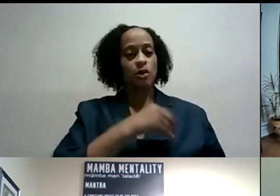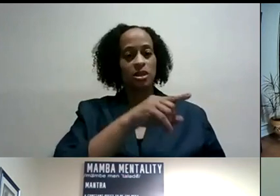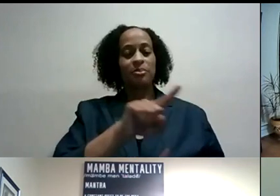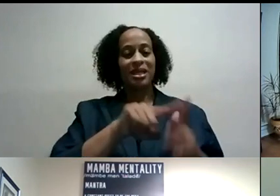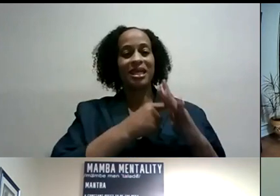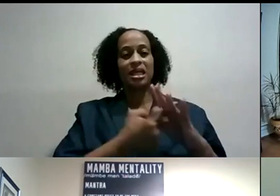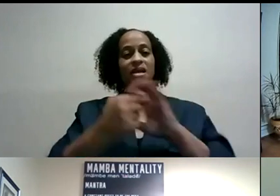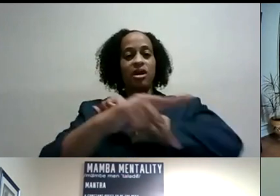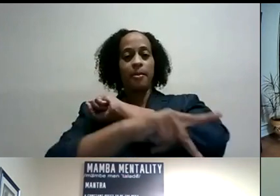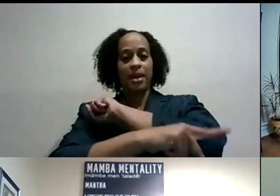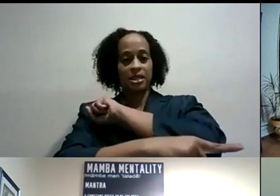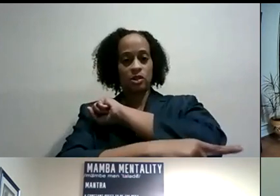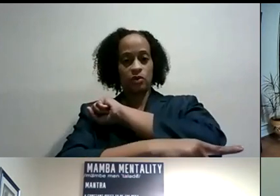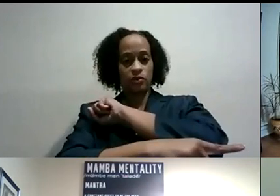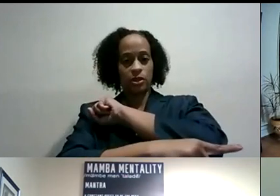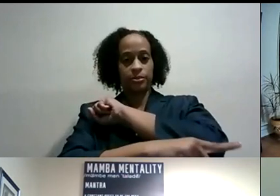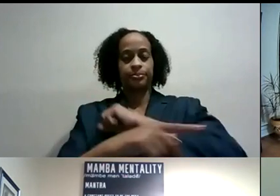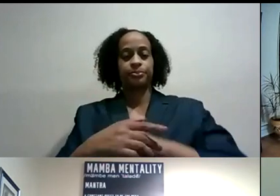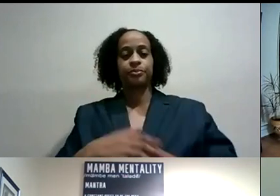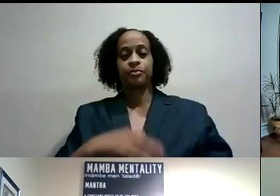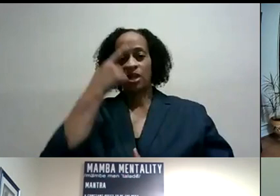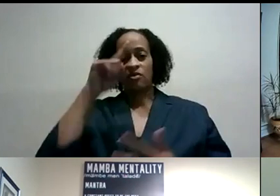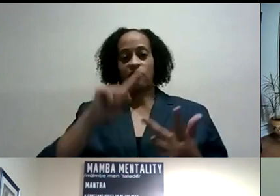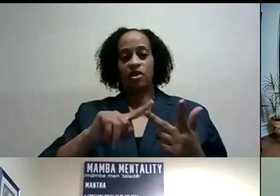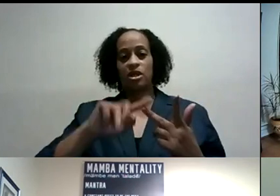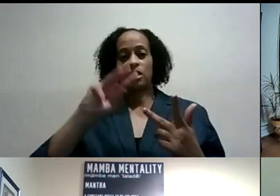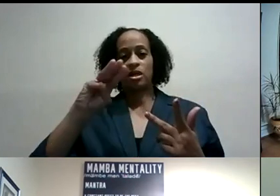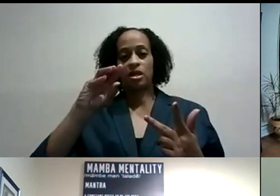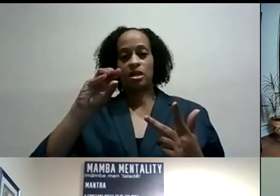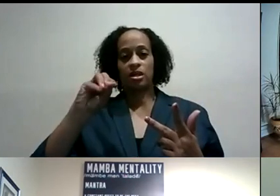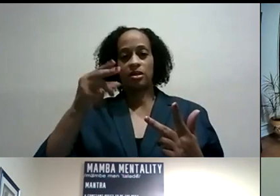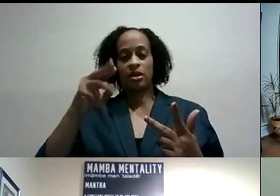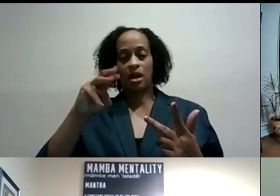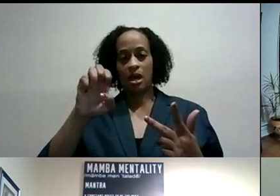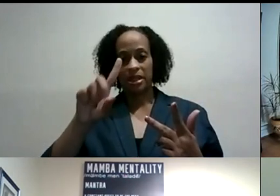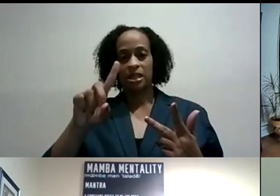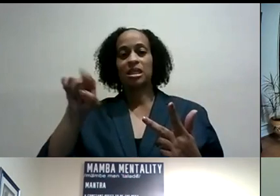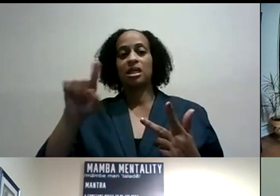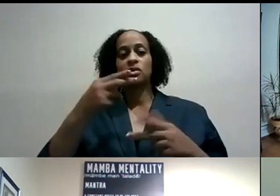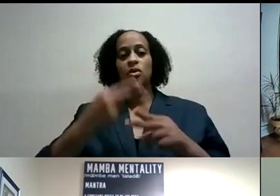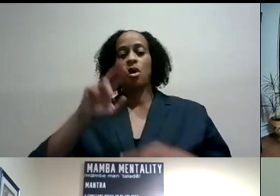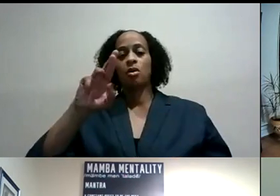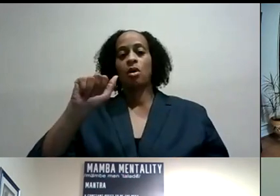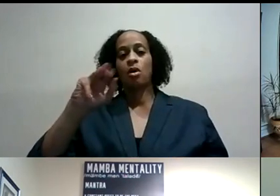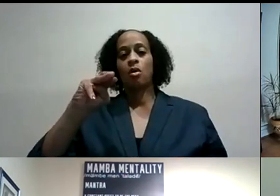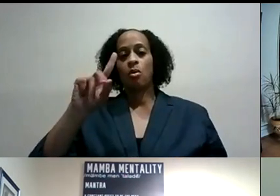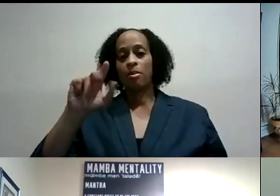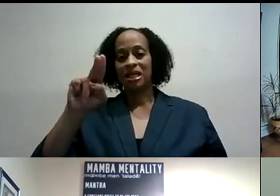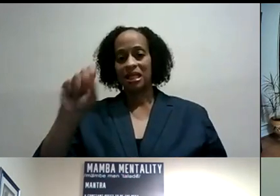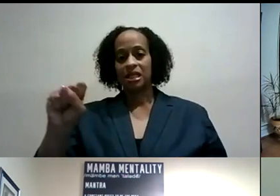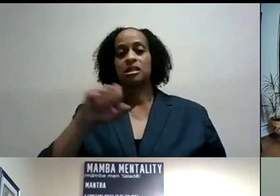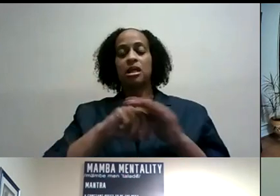of Passover. For the Mohammedans, it's Ramadan. And in the